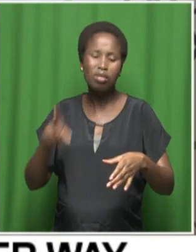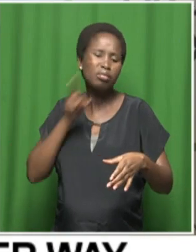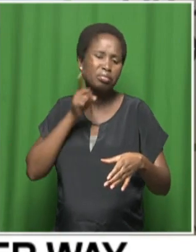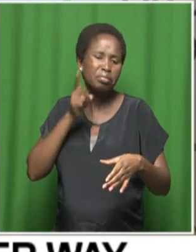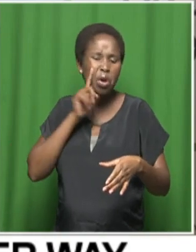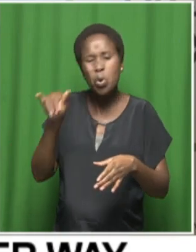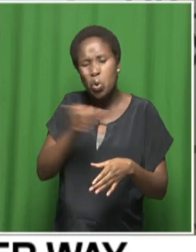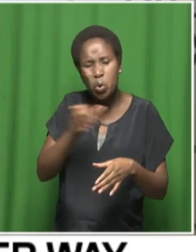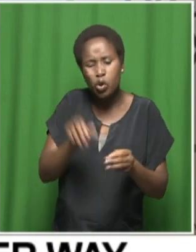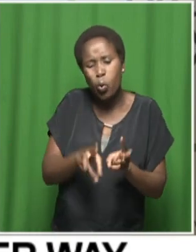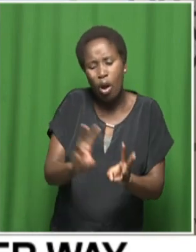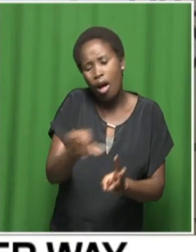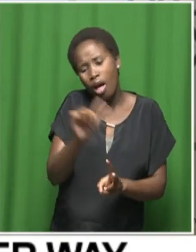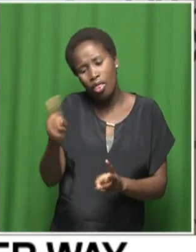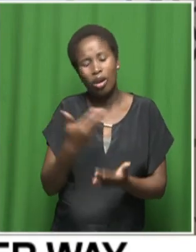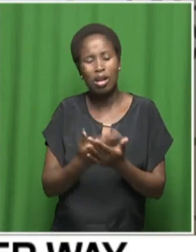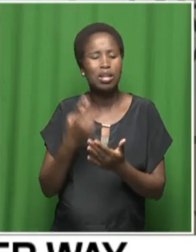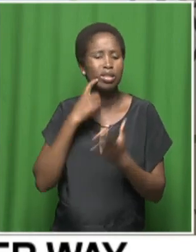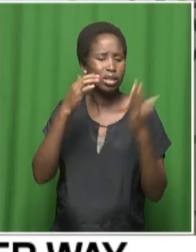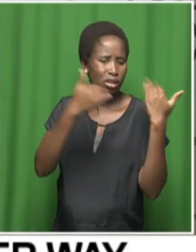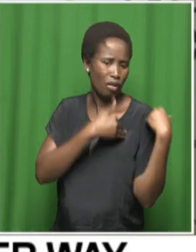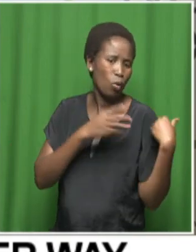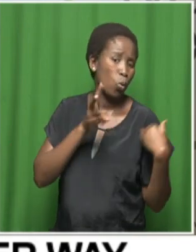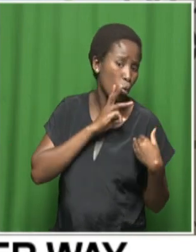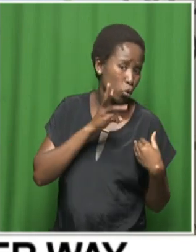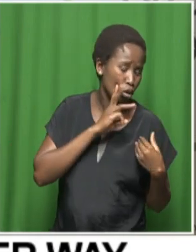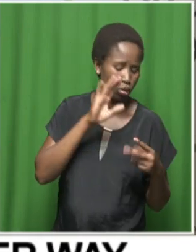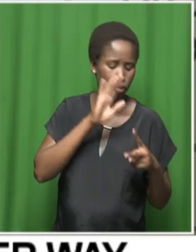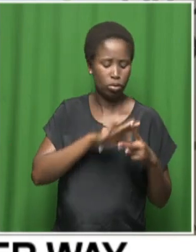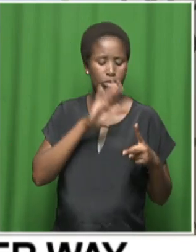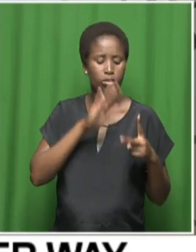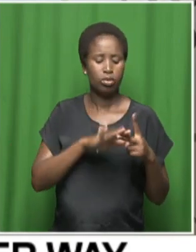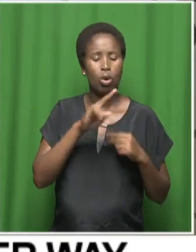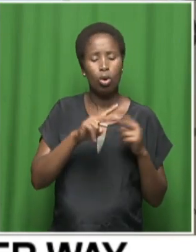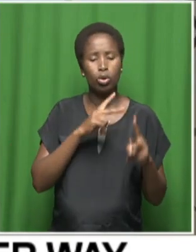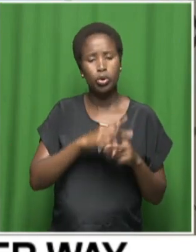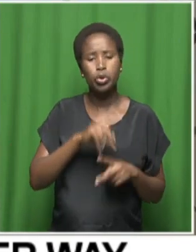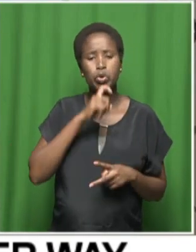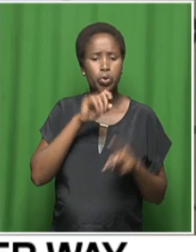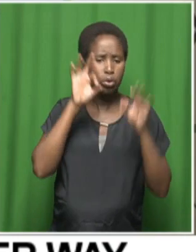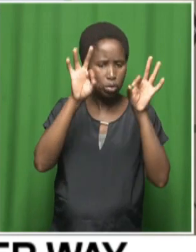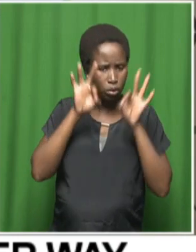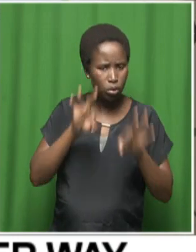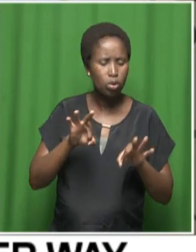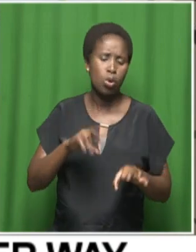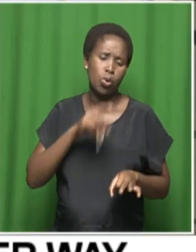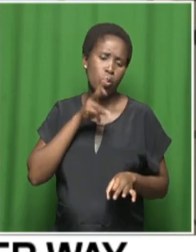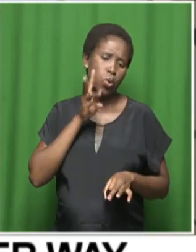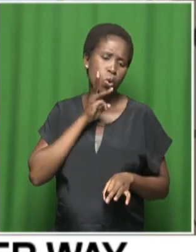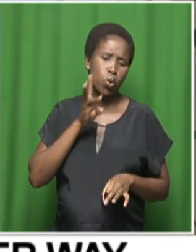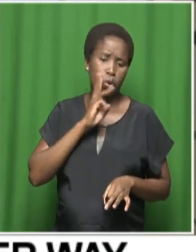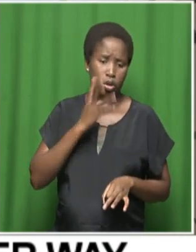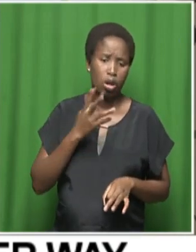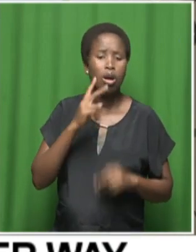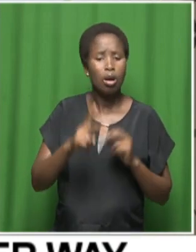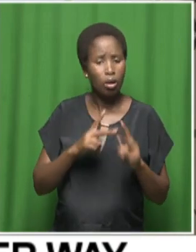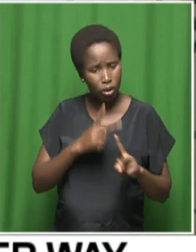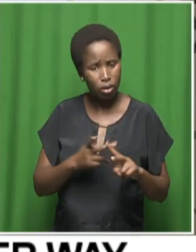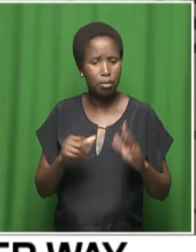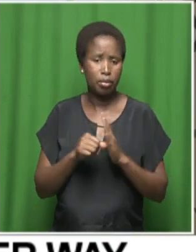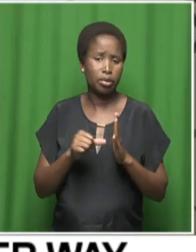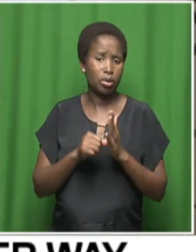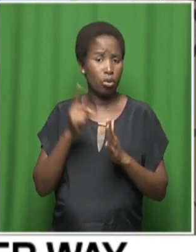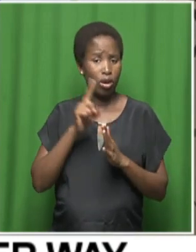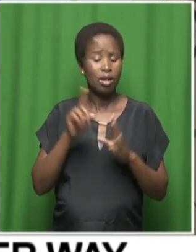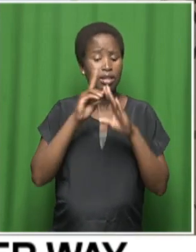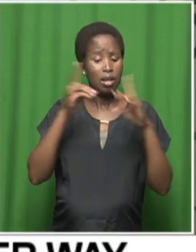to save water, of how we are able to actually use water efficiently. But most importantly, also what the Department